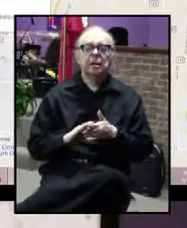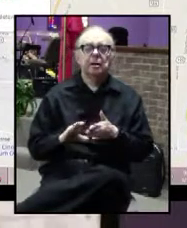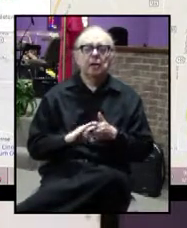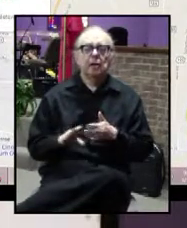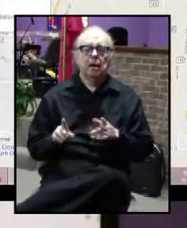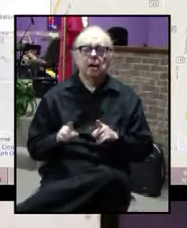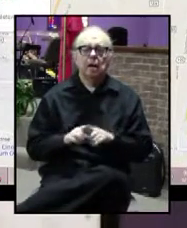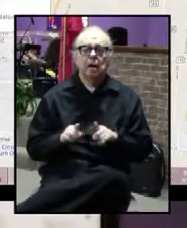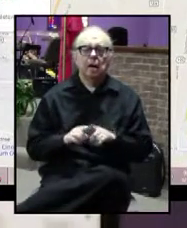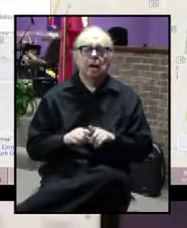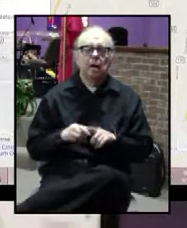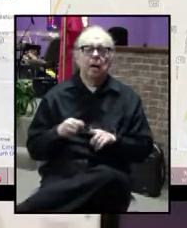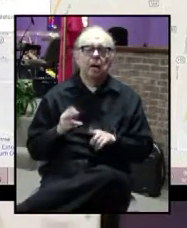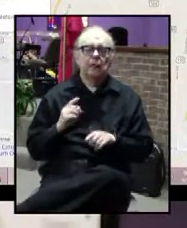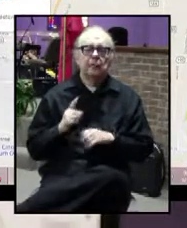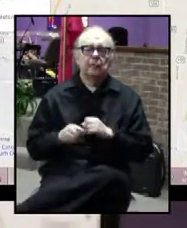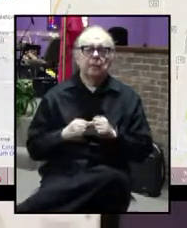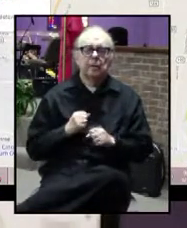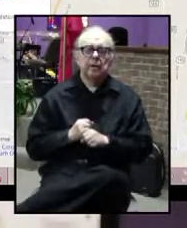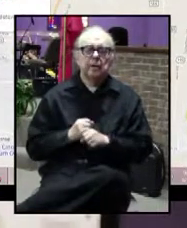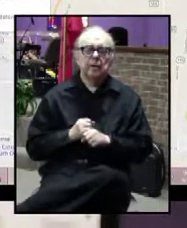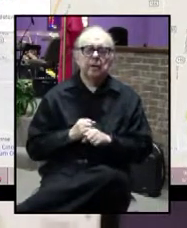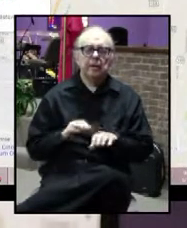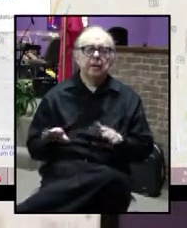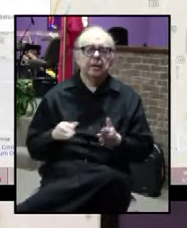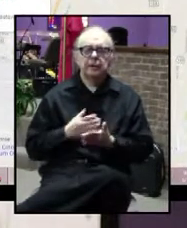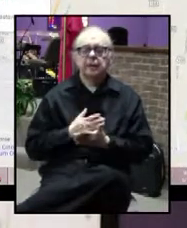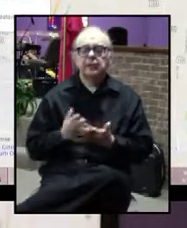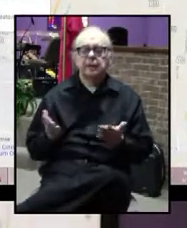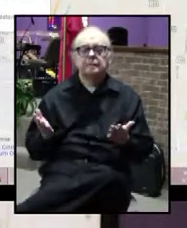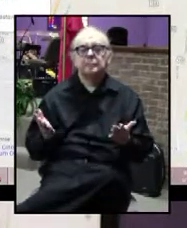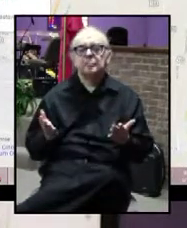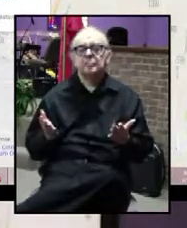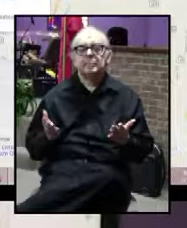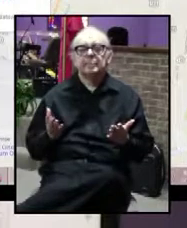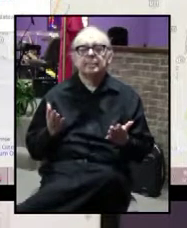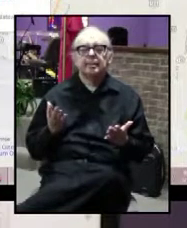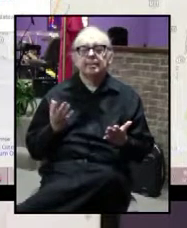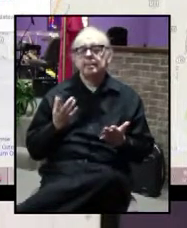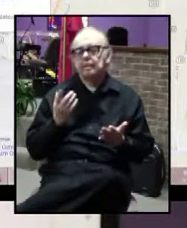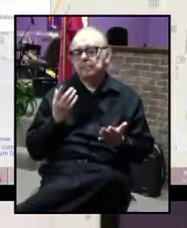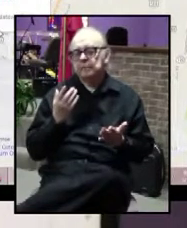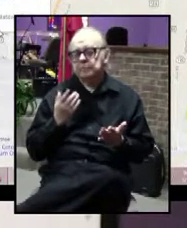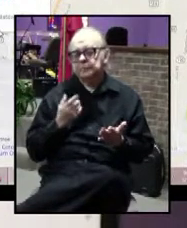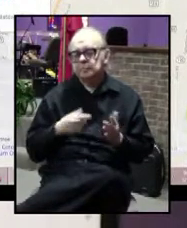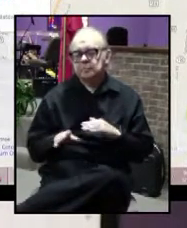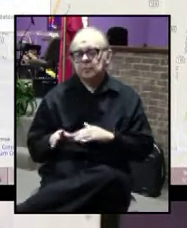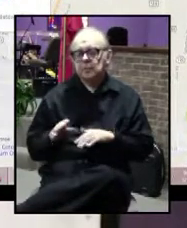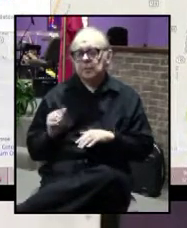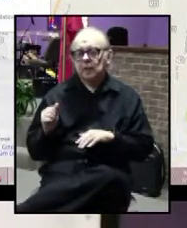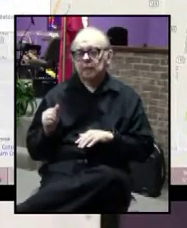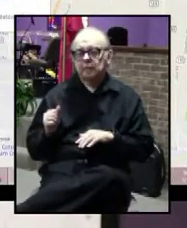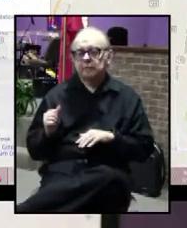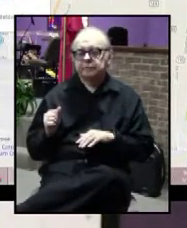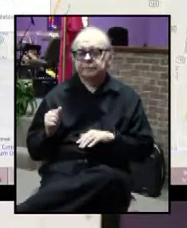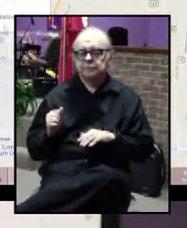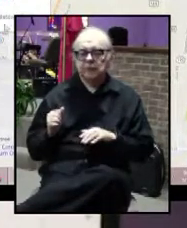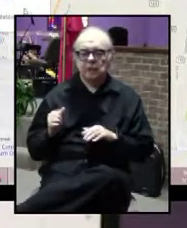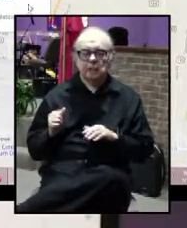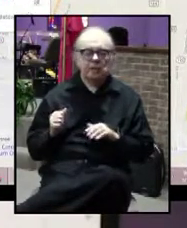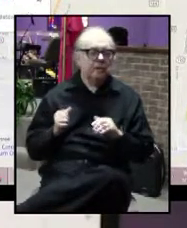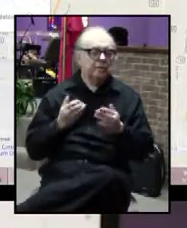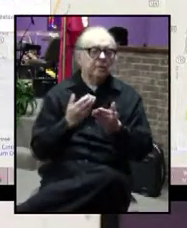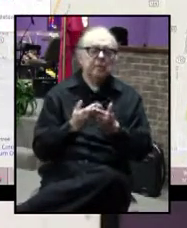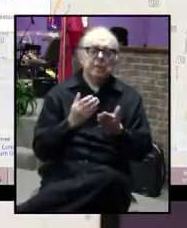as an honor for a year that he did this thing. And so what he did was he took that millions of dollars